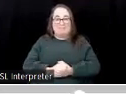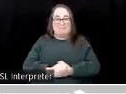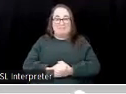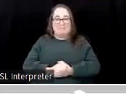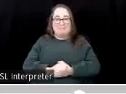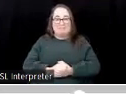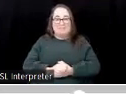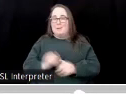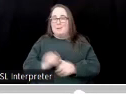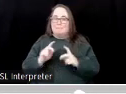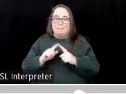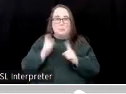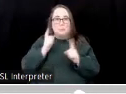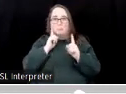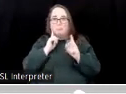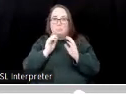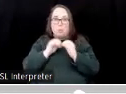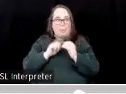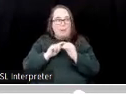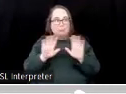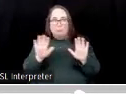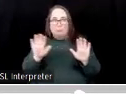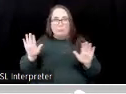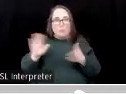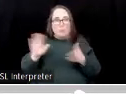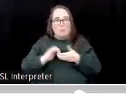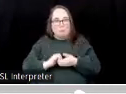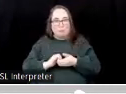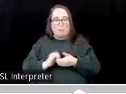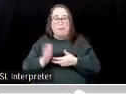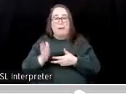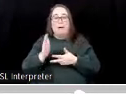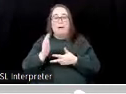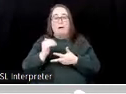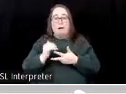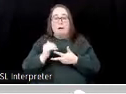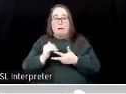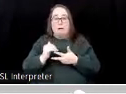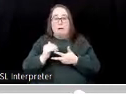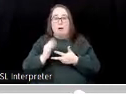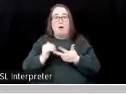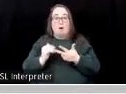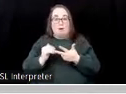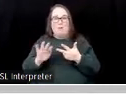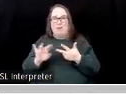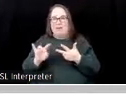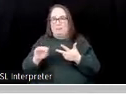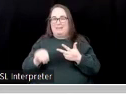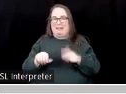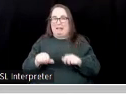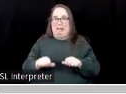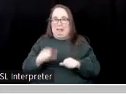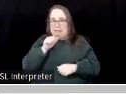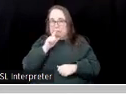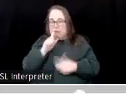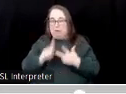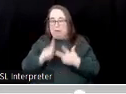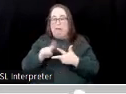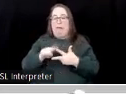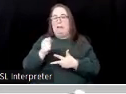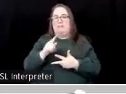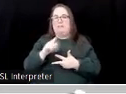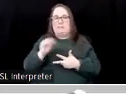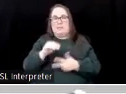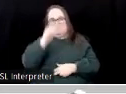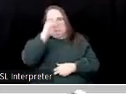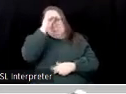looking forward to learn more about those partnerships. It looks like 48% of you are unsure and 11% aren't aware of